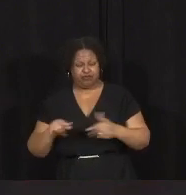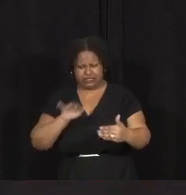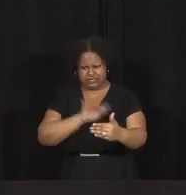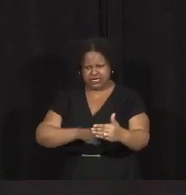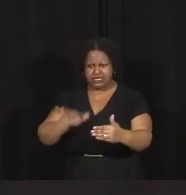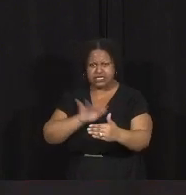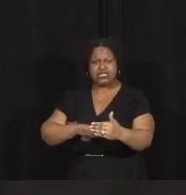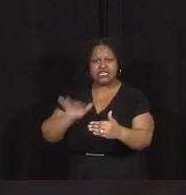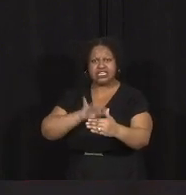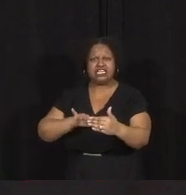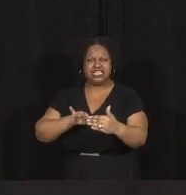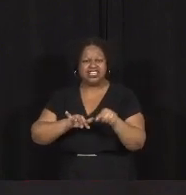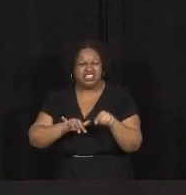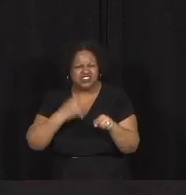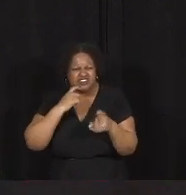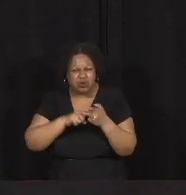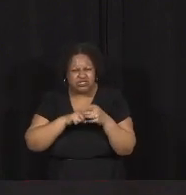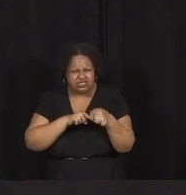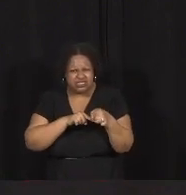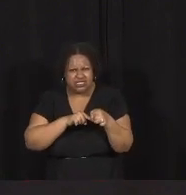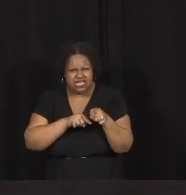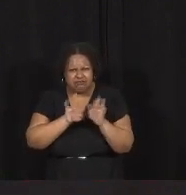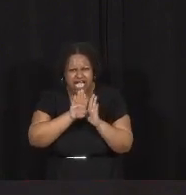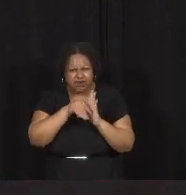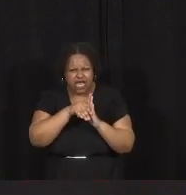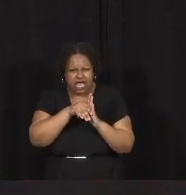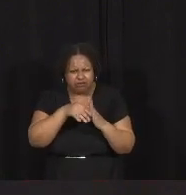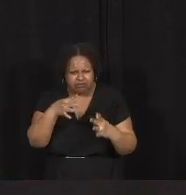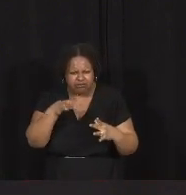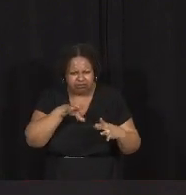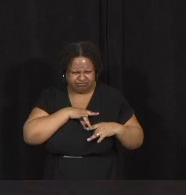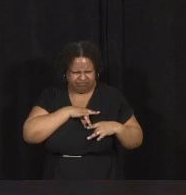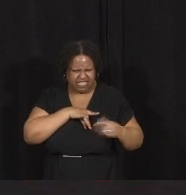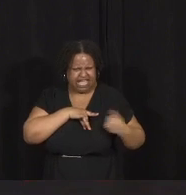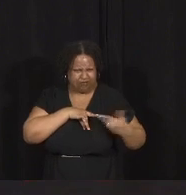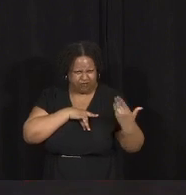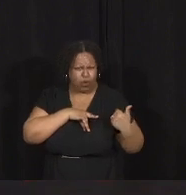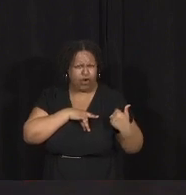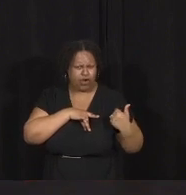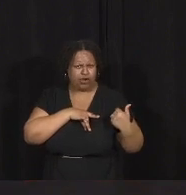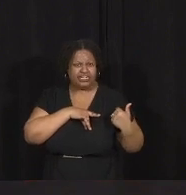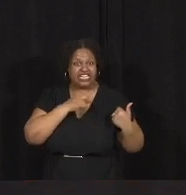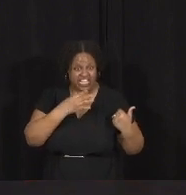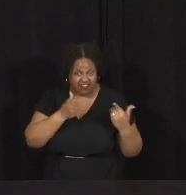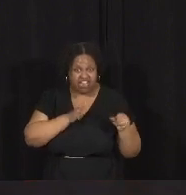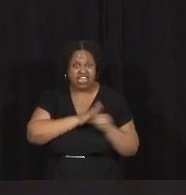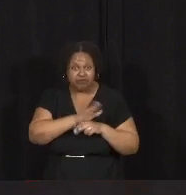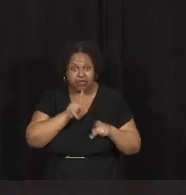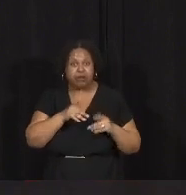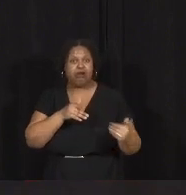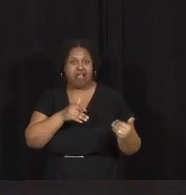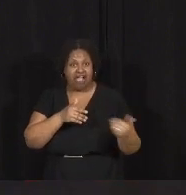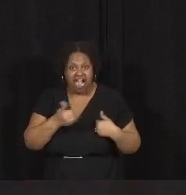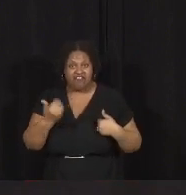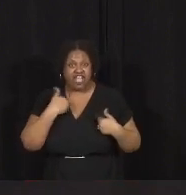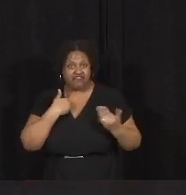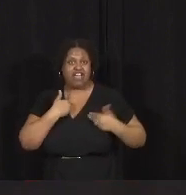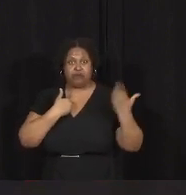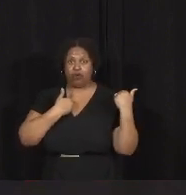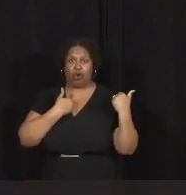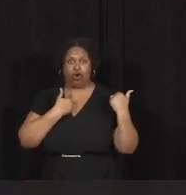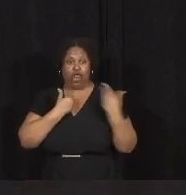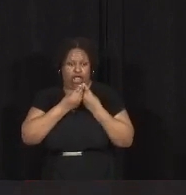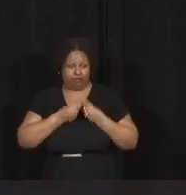infection. And if enough people have got this disease and are now immune to it, you do effectively